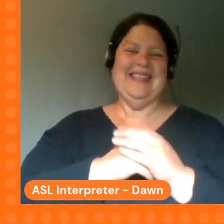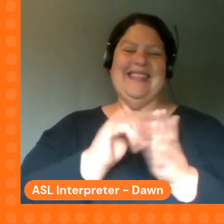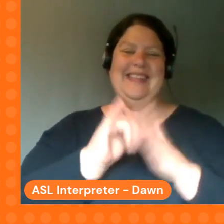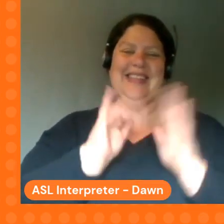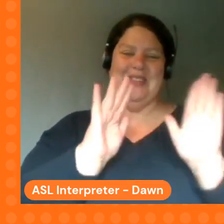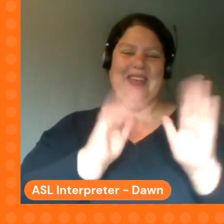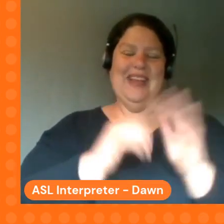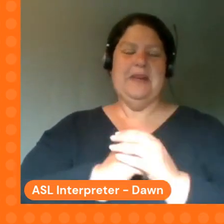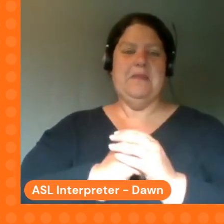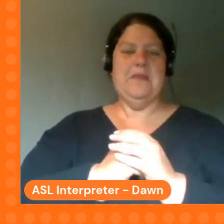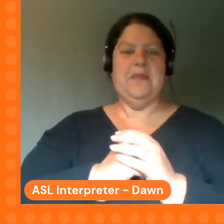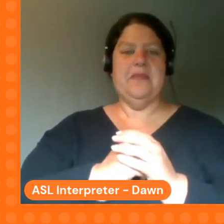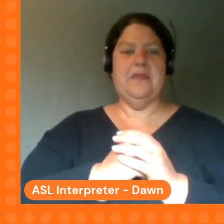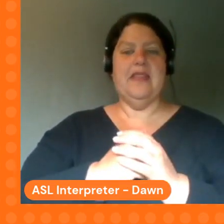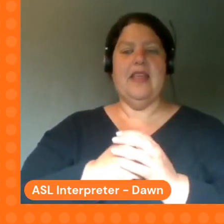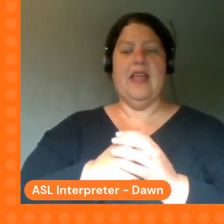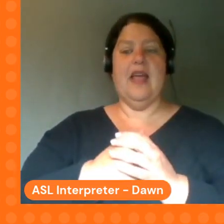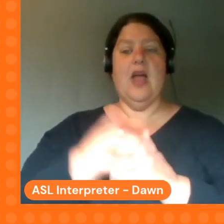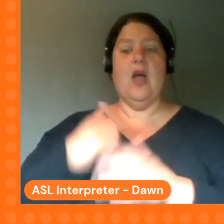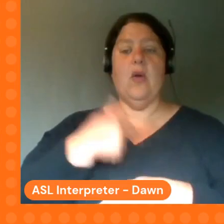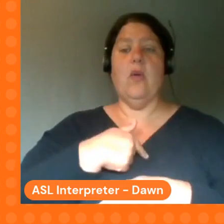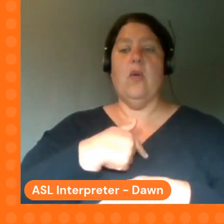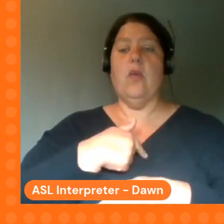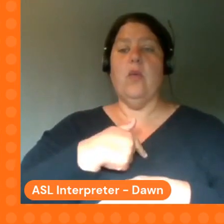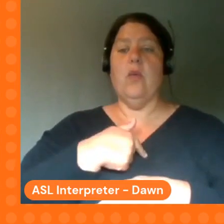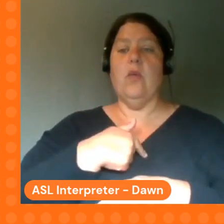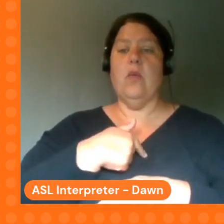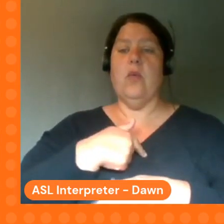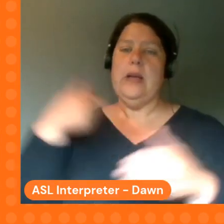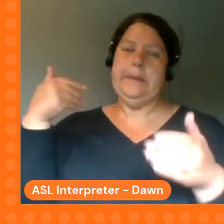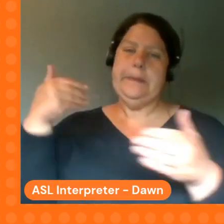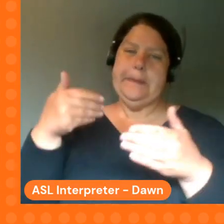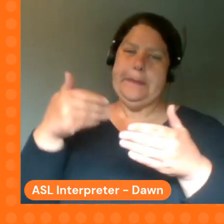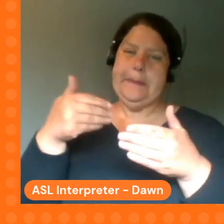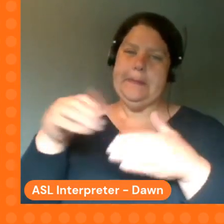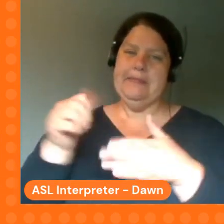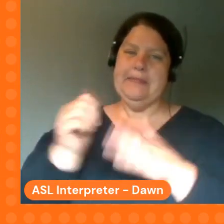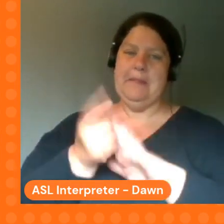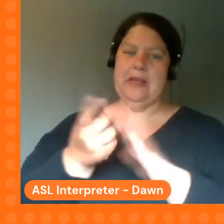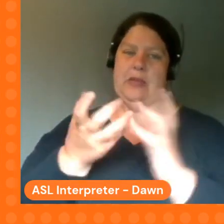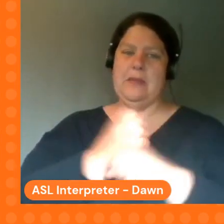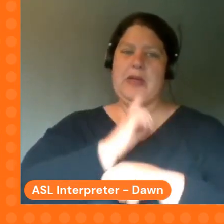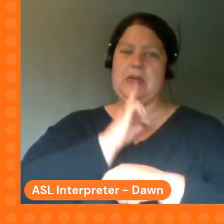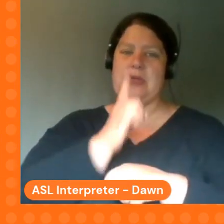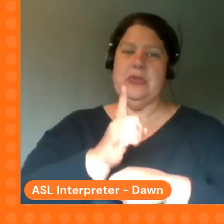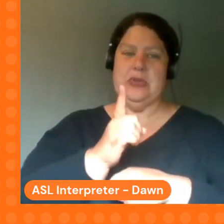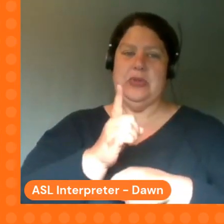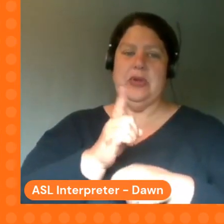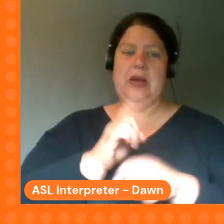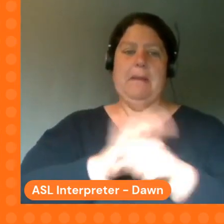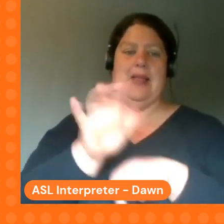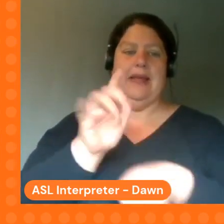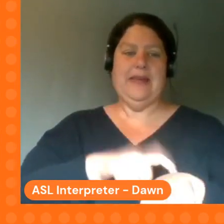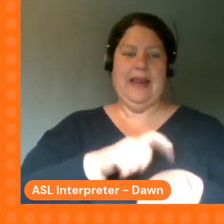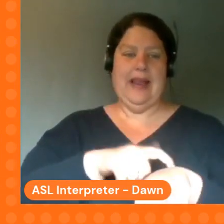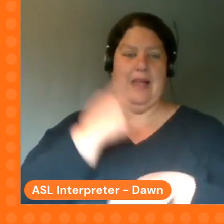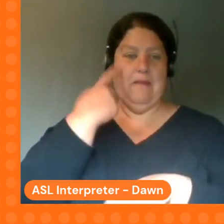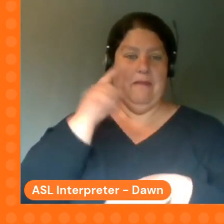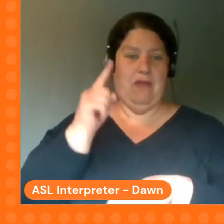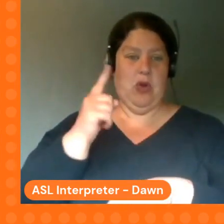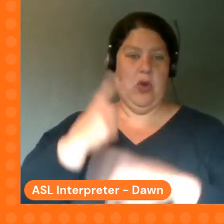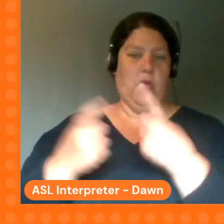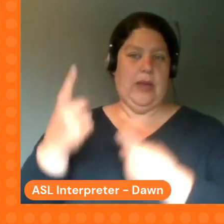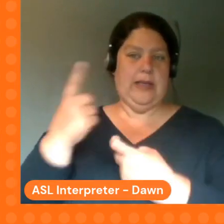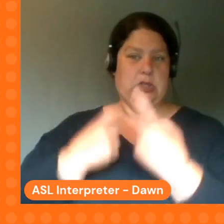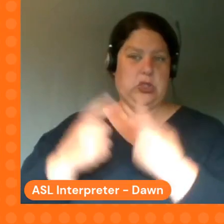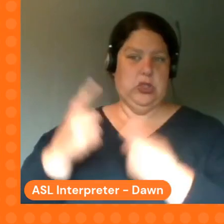So we're nearing on about 10 minutes left, and I want to make sure that we have some time for the questions that are coming in through